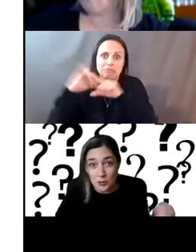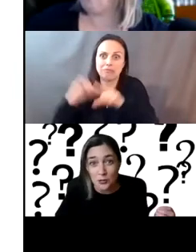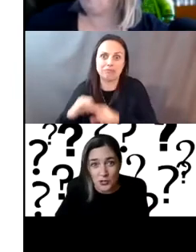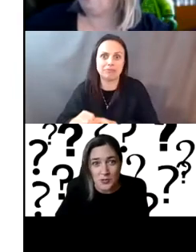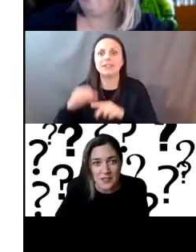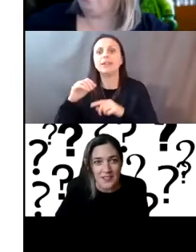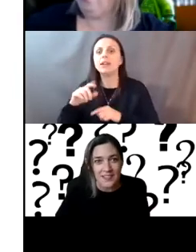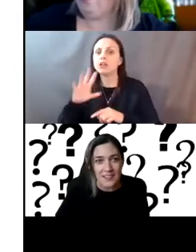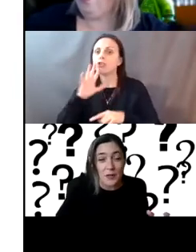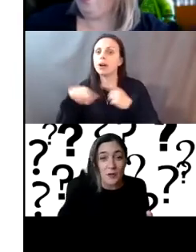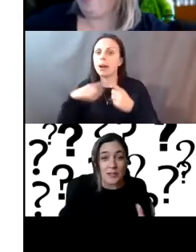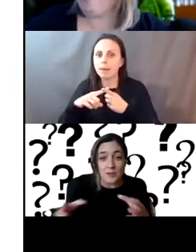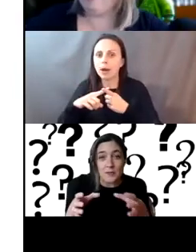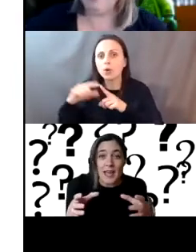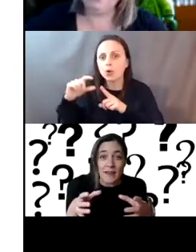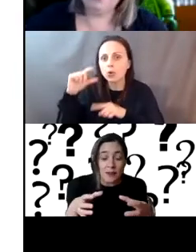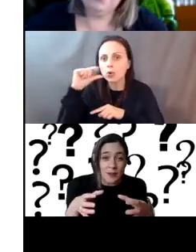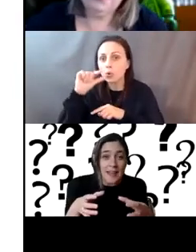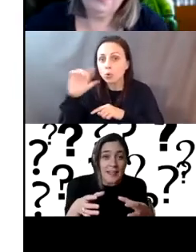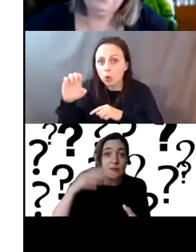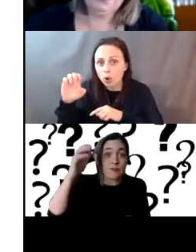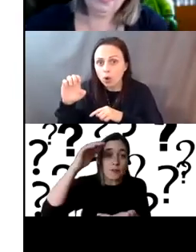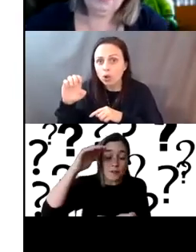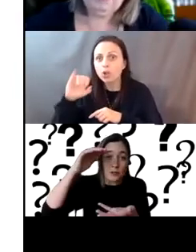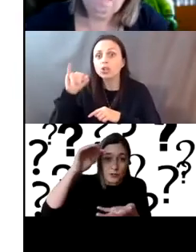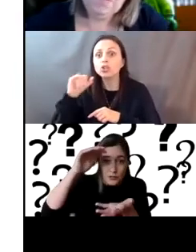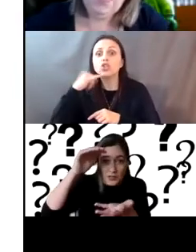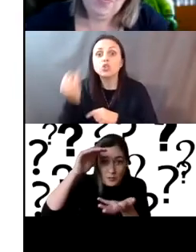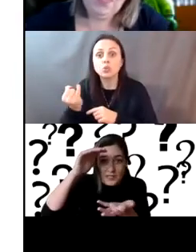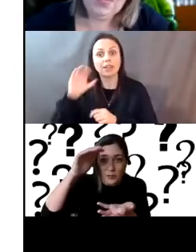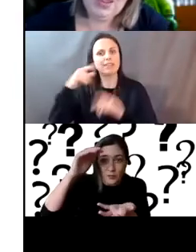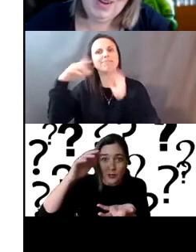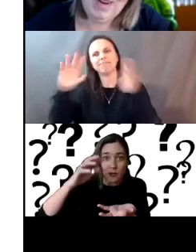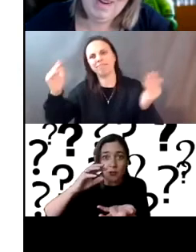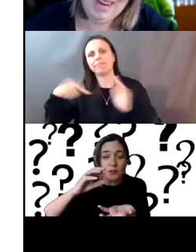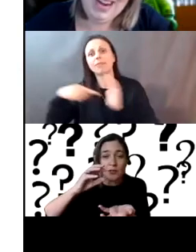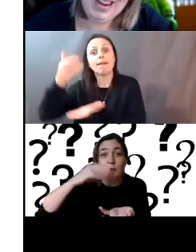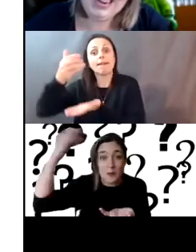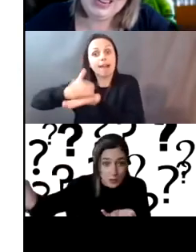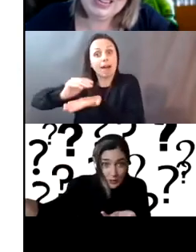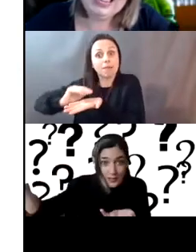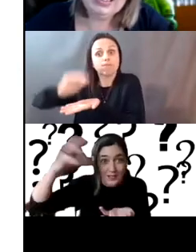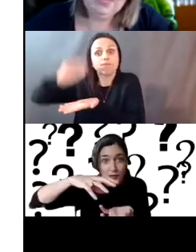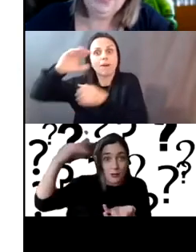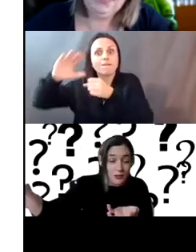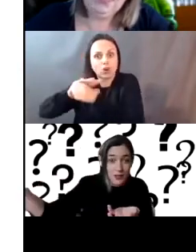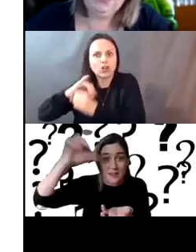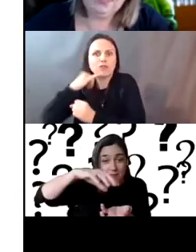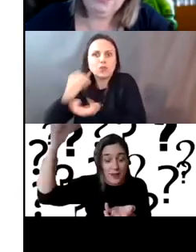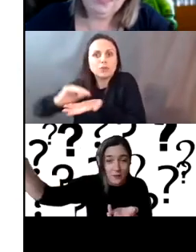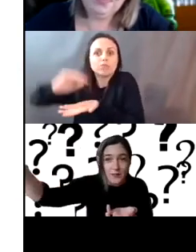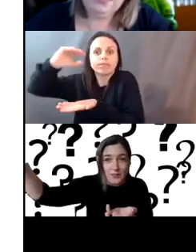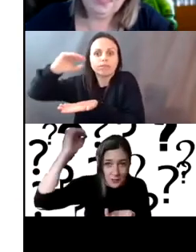about Google juice. That what you want to do is be having your glass as full of Google juice as possible for Google to be returning your